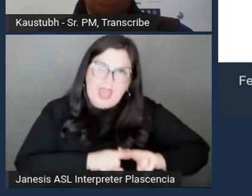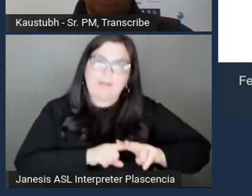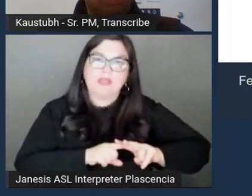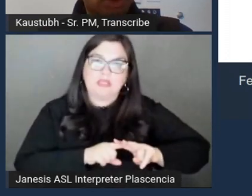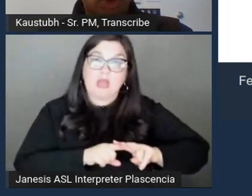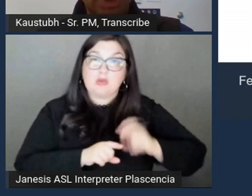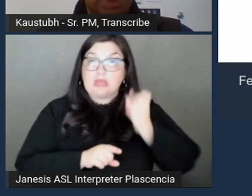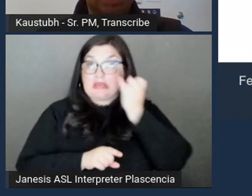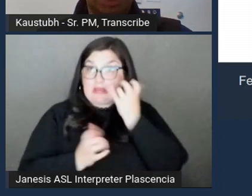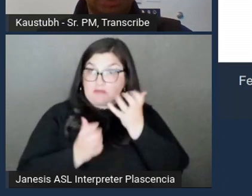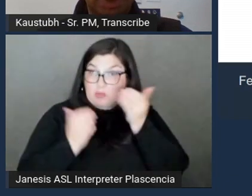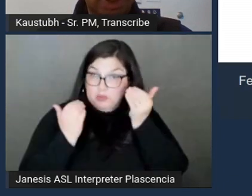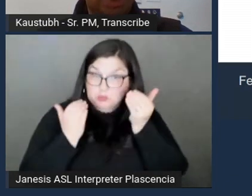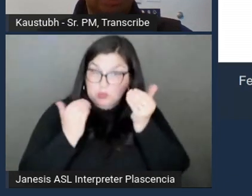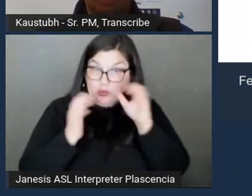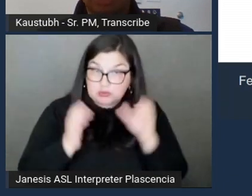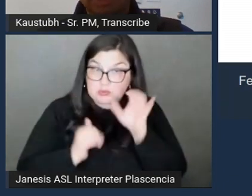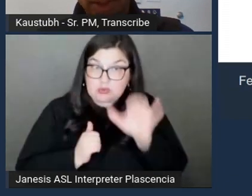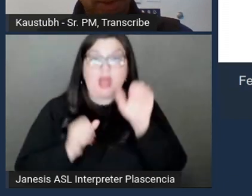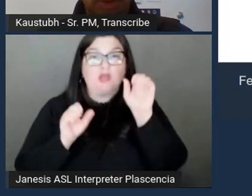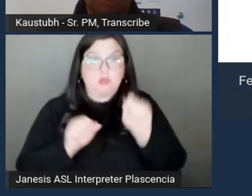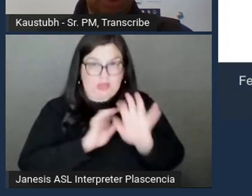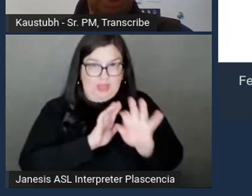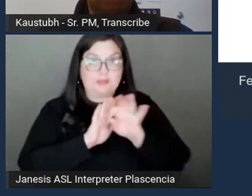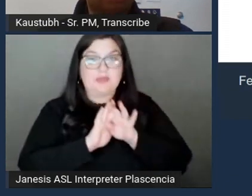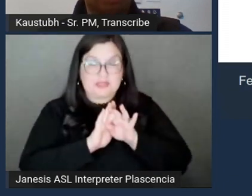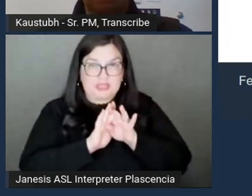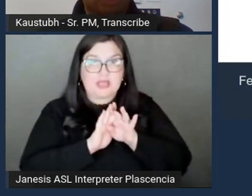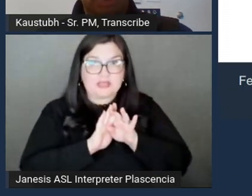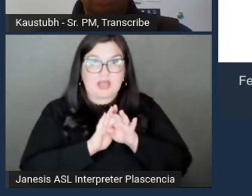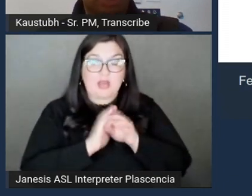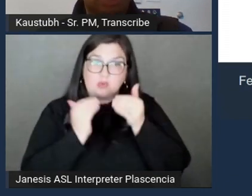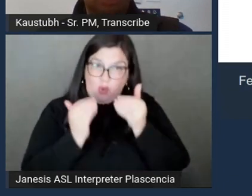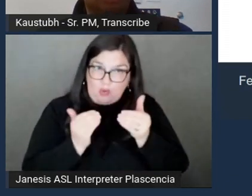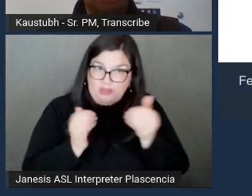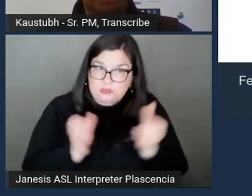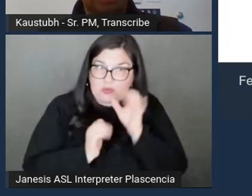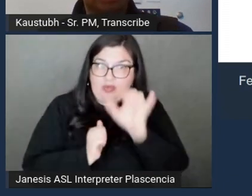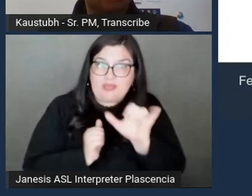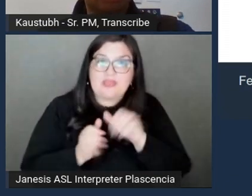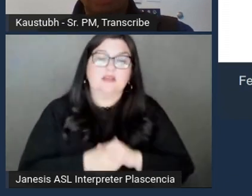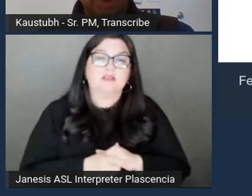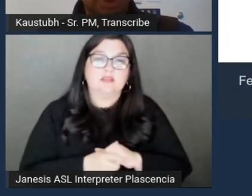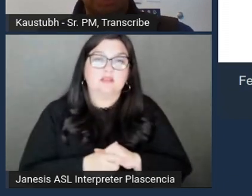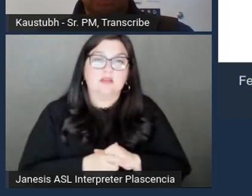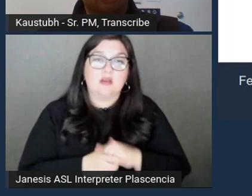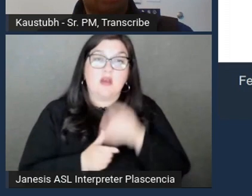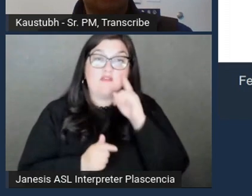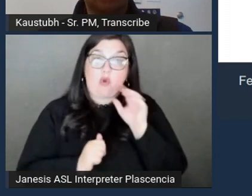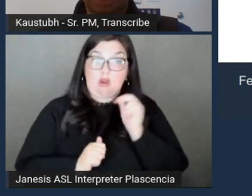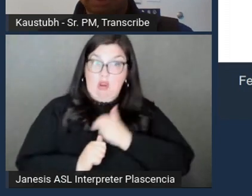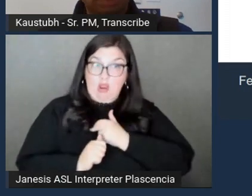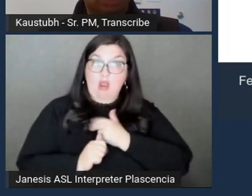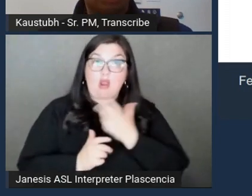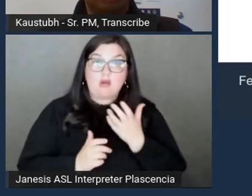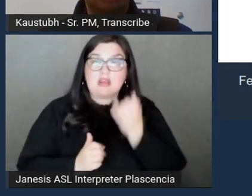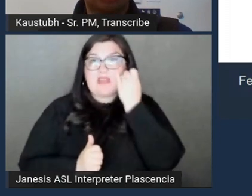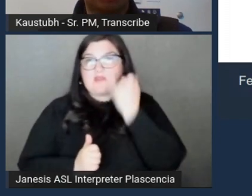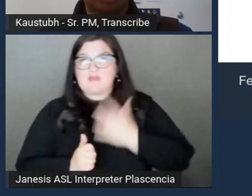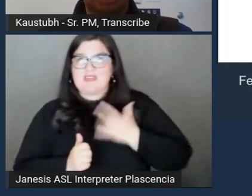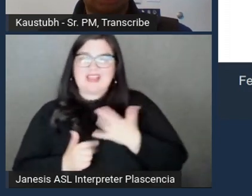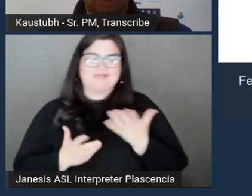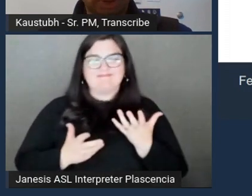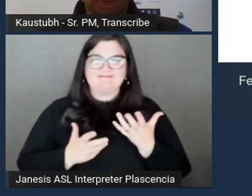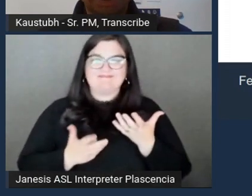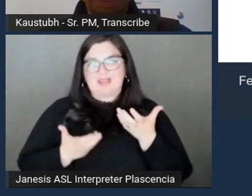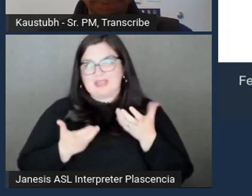that, you can totally select that and go down that route, right? But in all cases, if you feel like you don't want to do that, you can choose